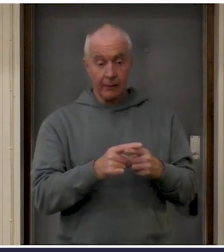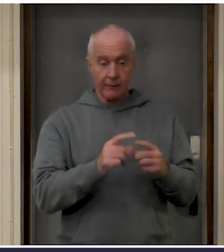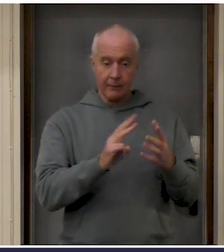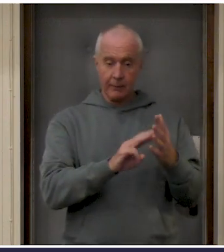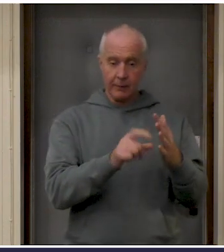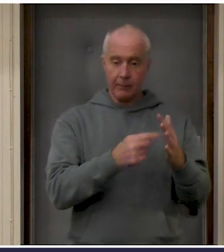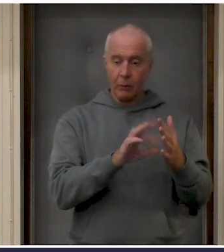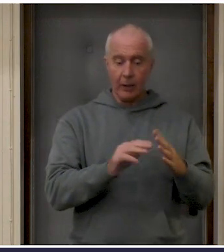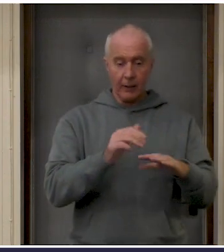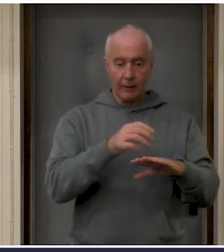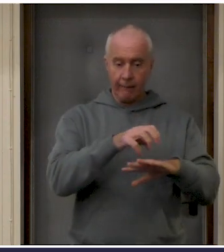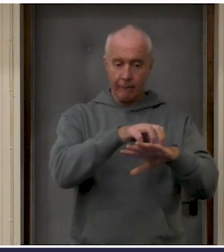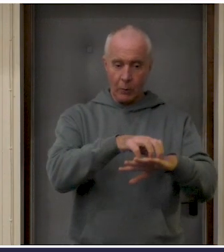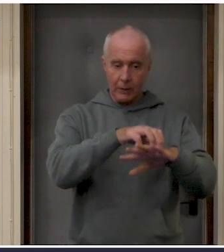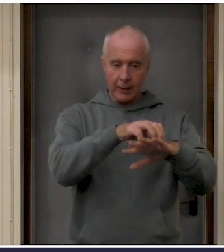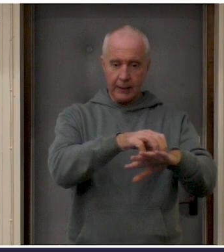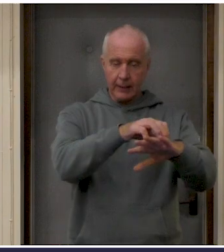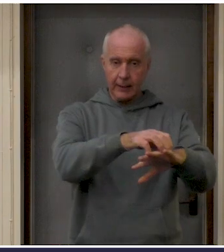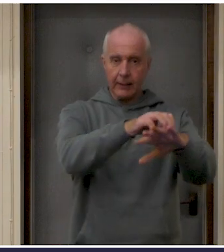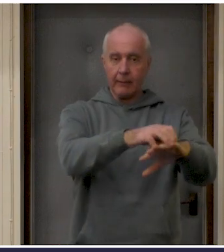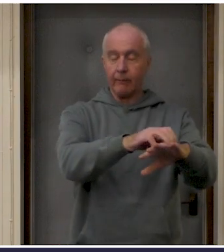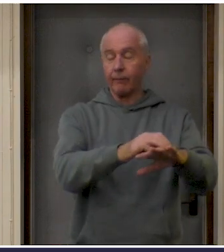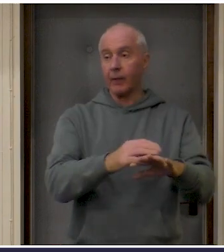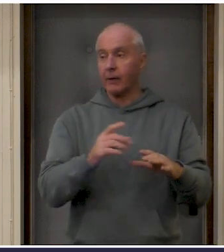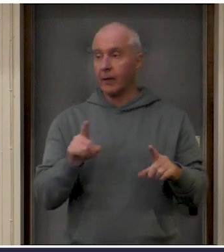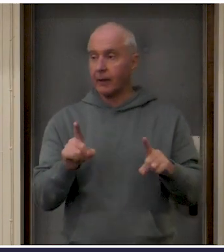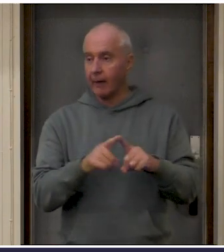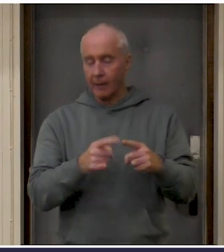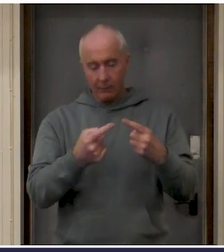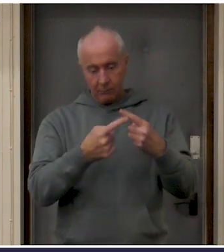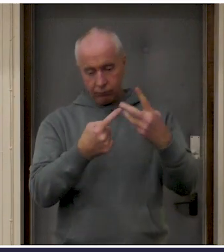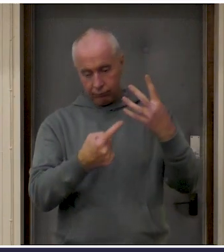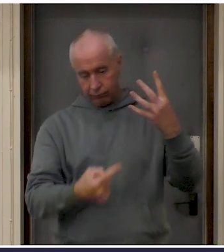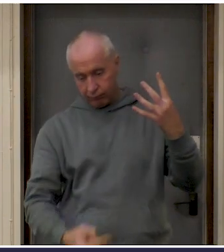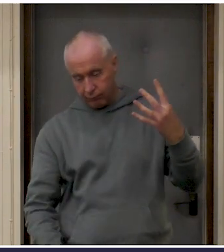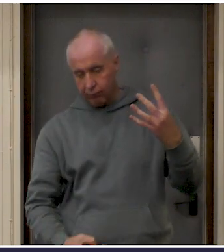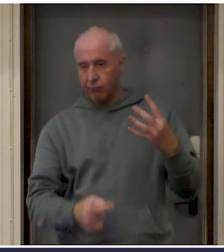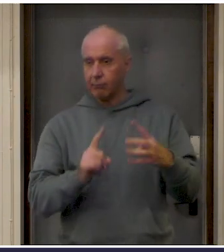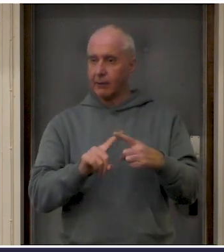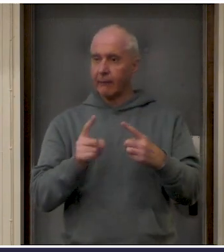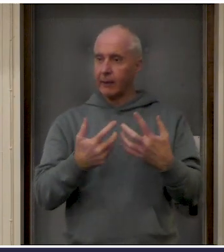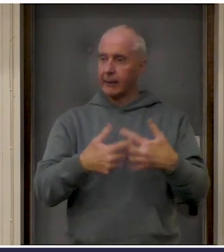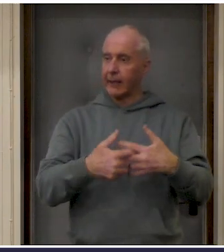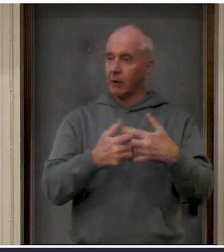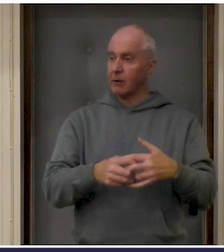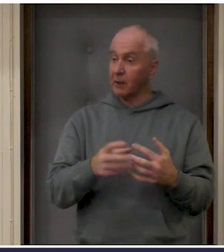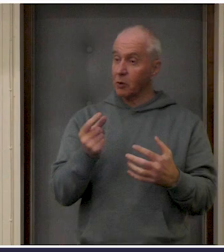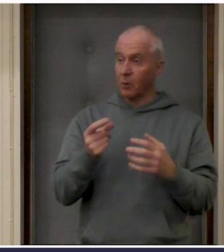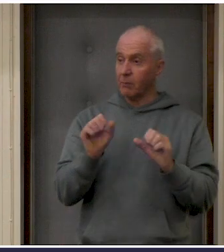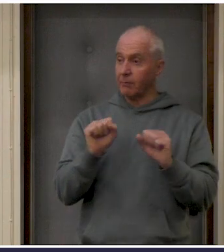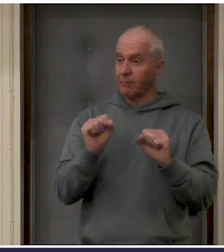they're the floating stuff that we've just seen, essentially. And then there's a whole host of other sorts of technologies. There's even some that aren't really on here,